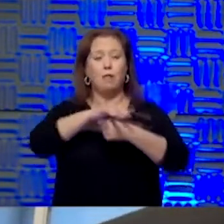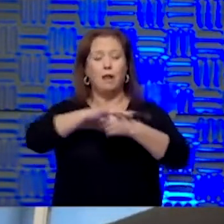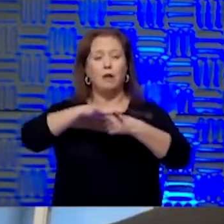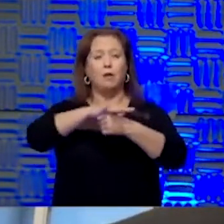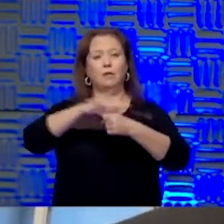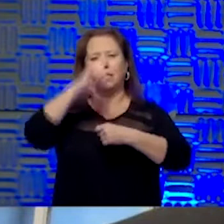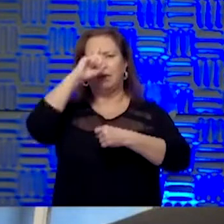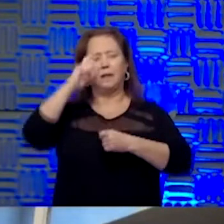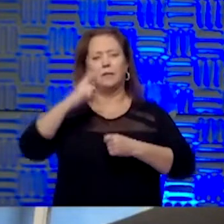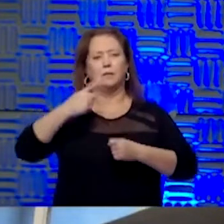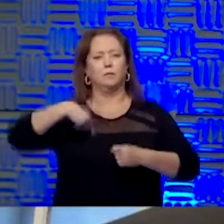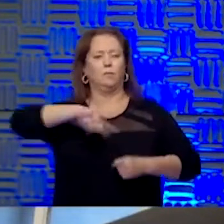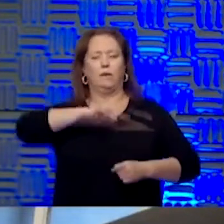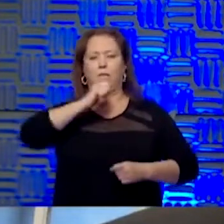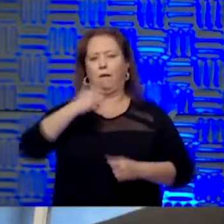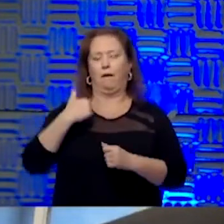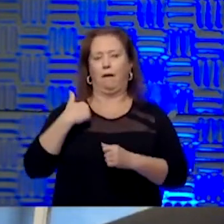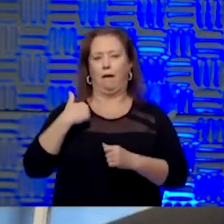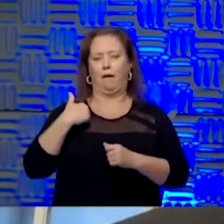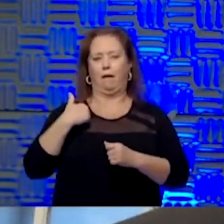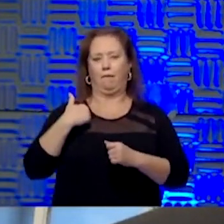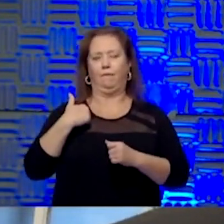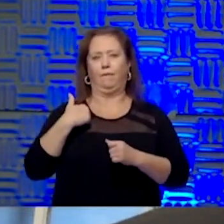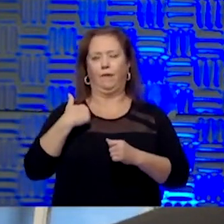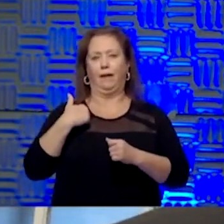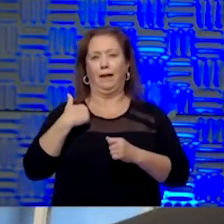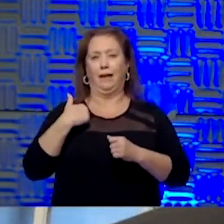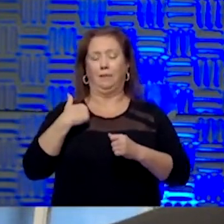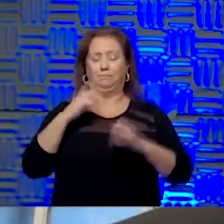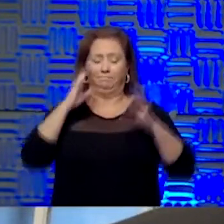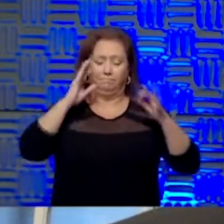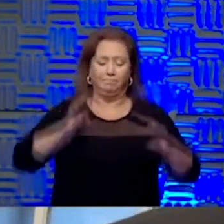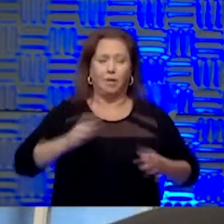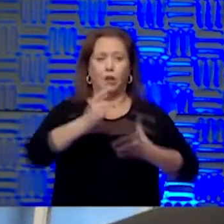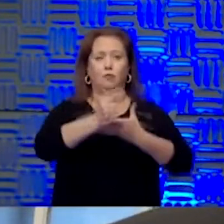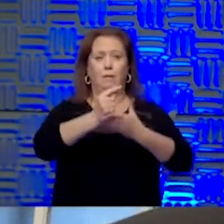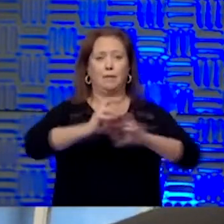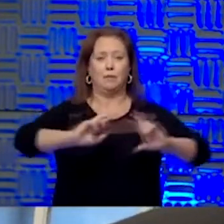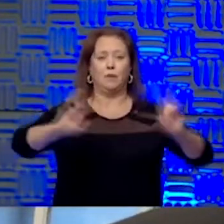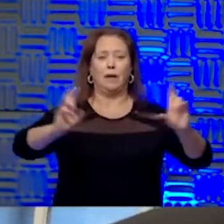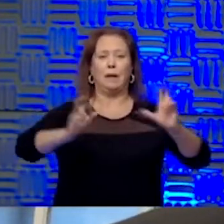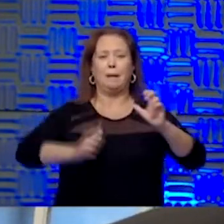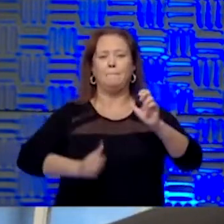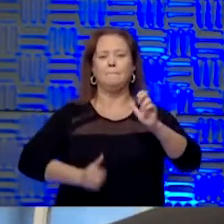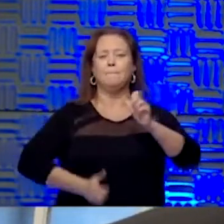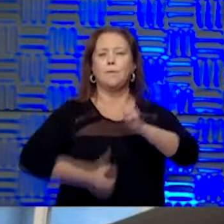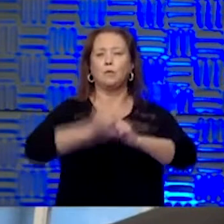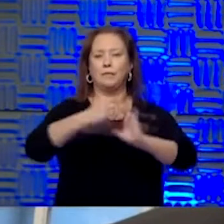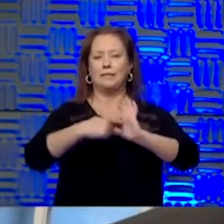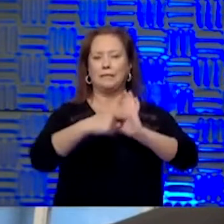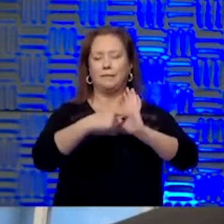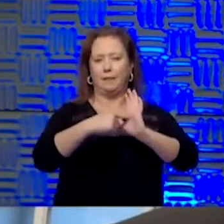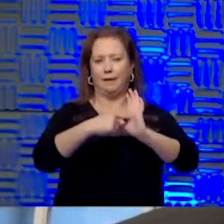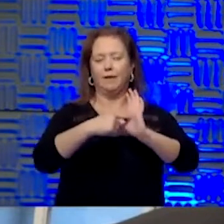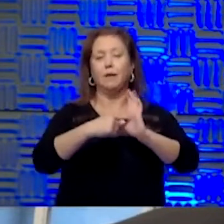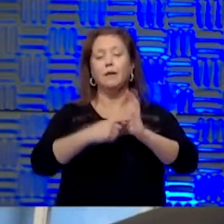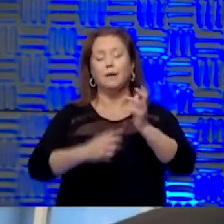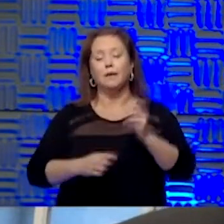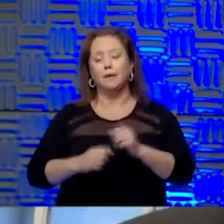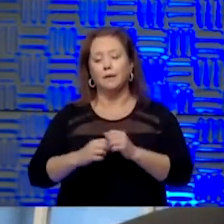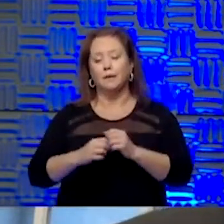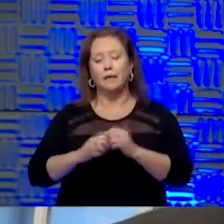we don't have necessarily a definitive treatment that's readily available. Most of it's symptomatic. It's